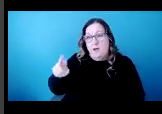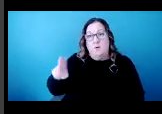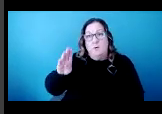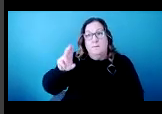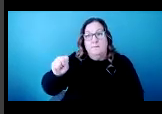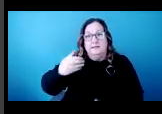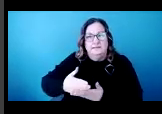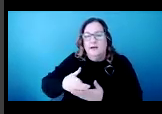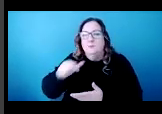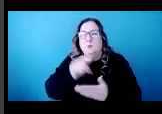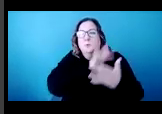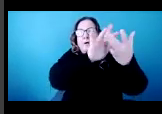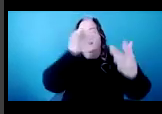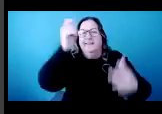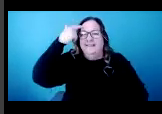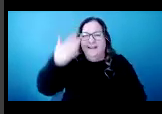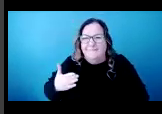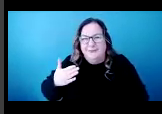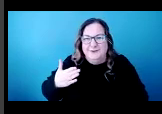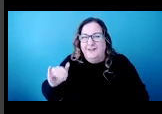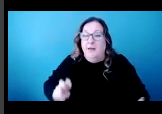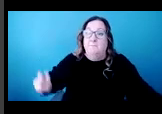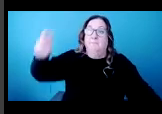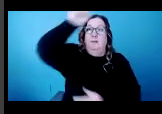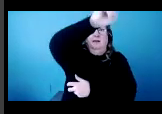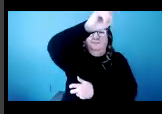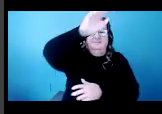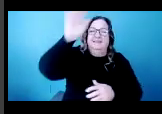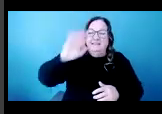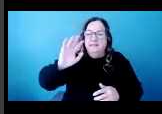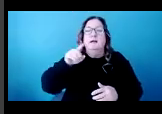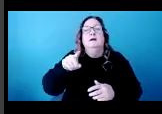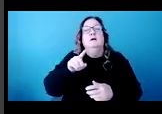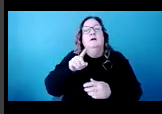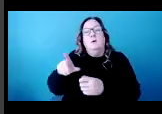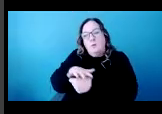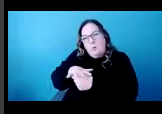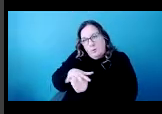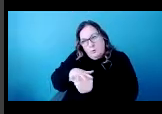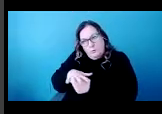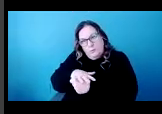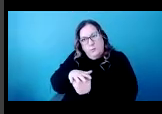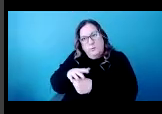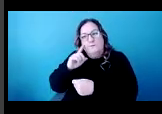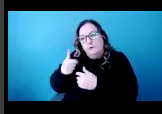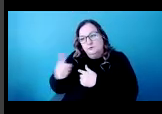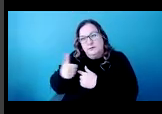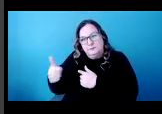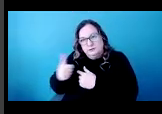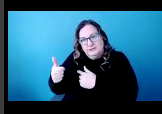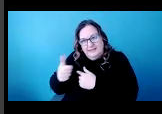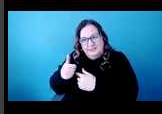right? You'd probably go to your local city or the transit authority first. You make sure you're going to the